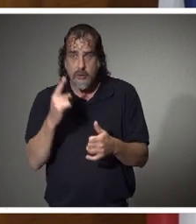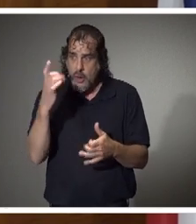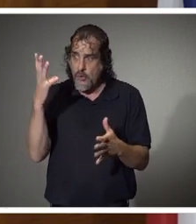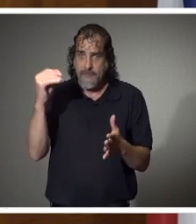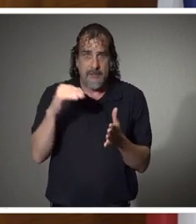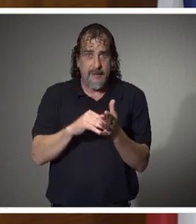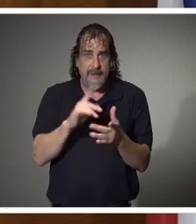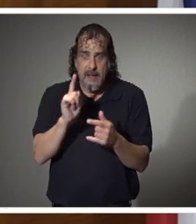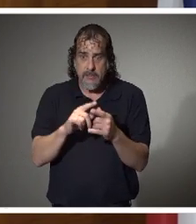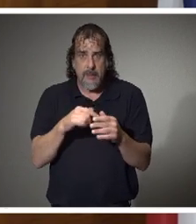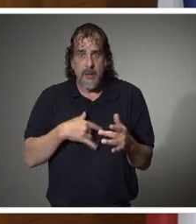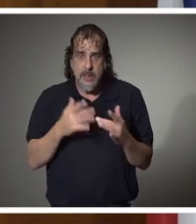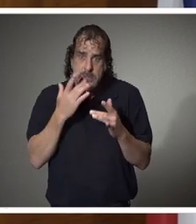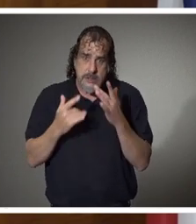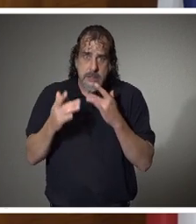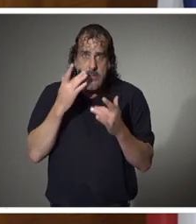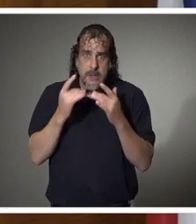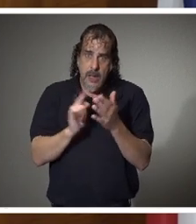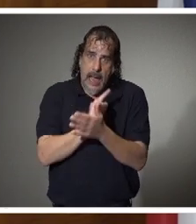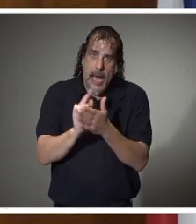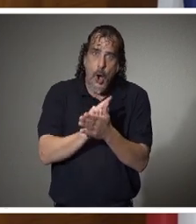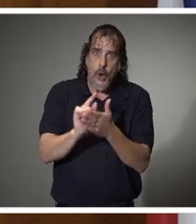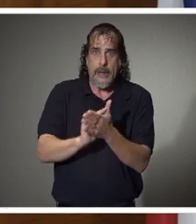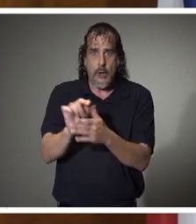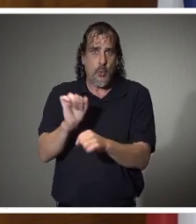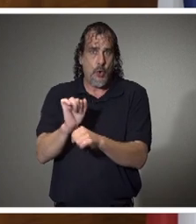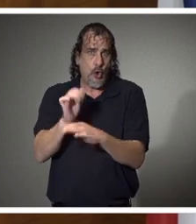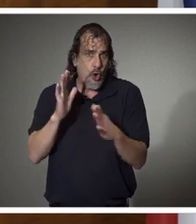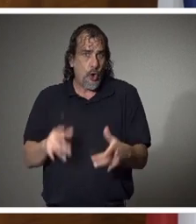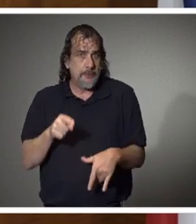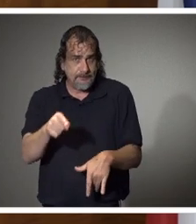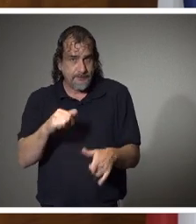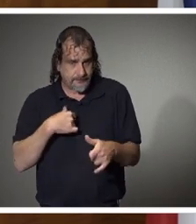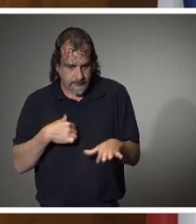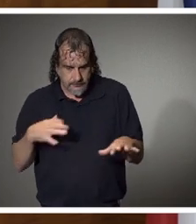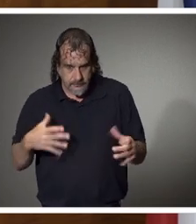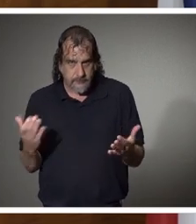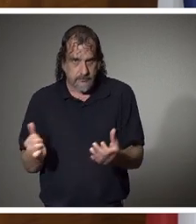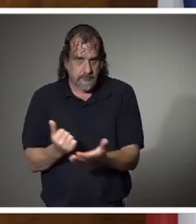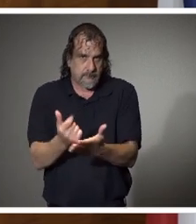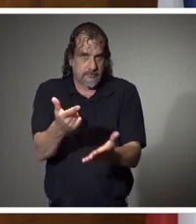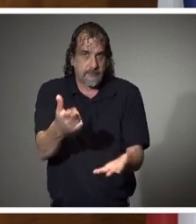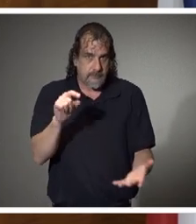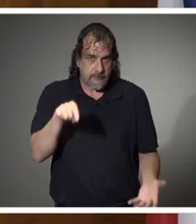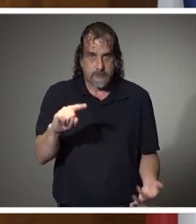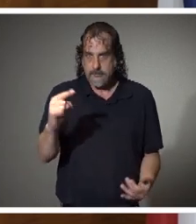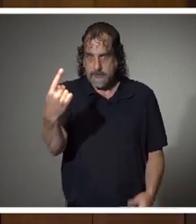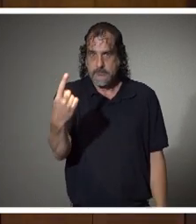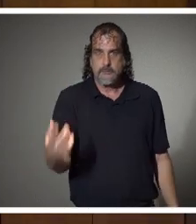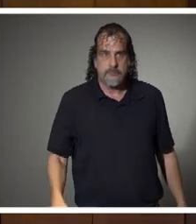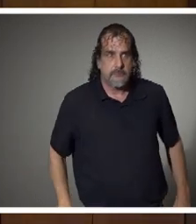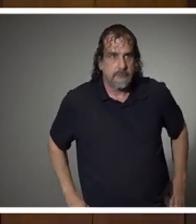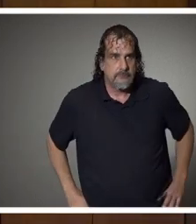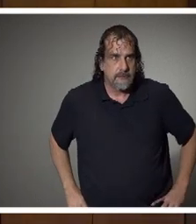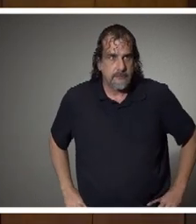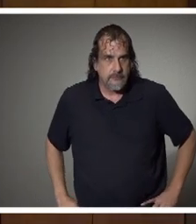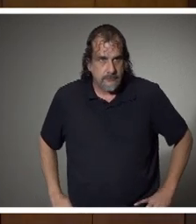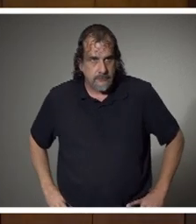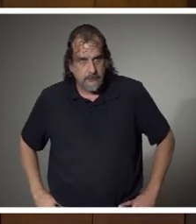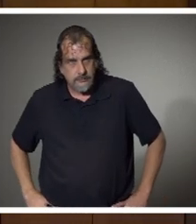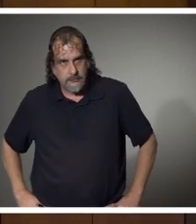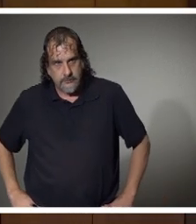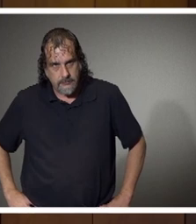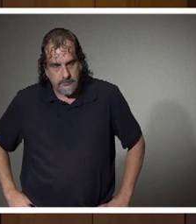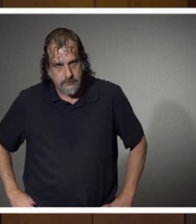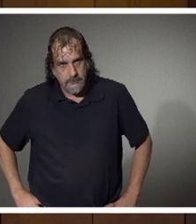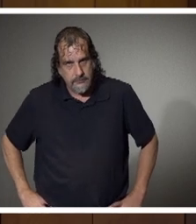150,000 that are now on unemployment assistance. And we want to do everything in our power to help those individuals. Renee? Kobe Vance from